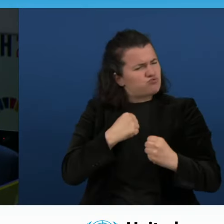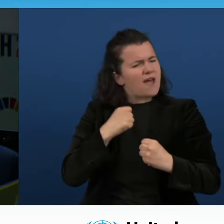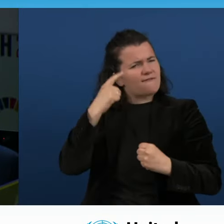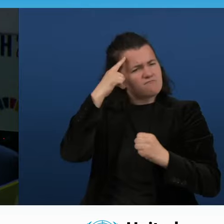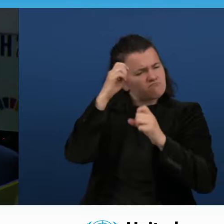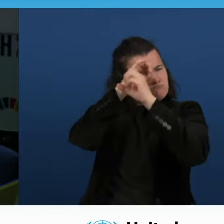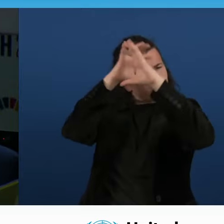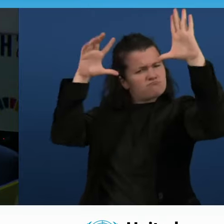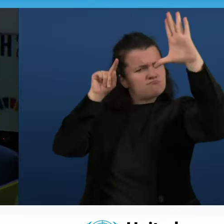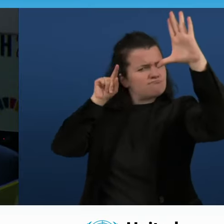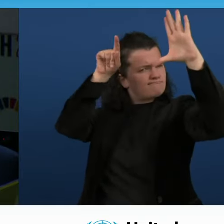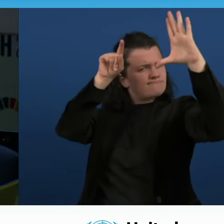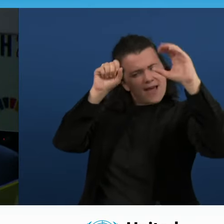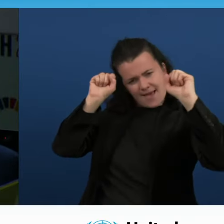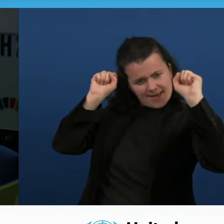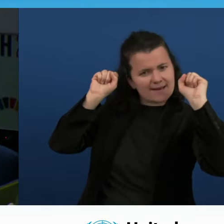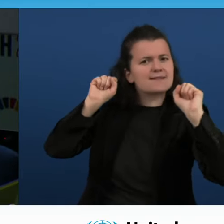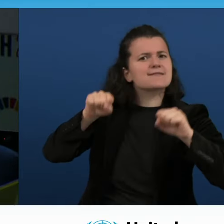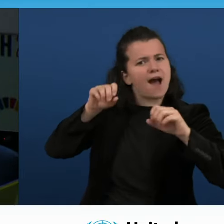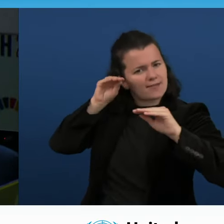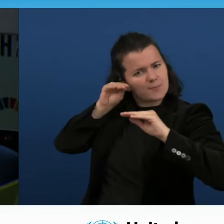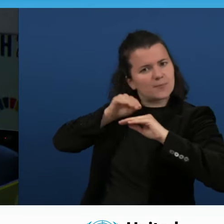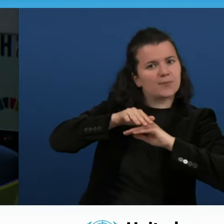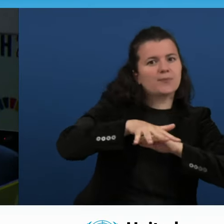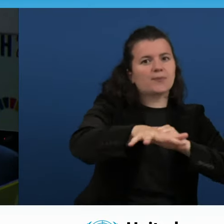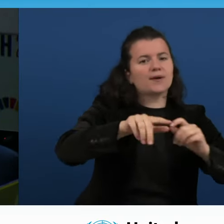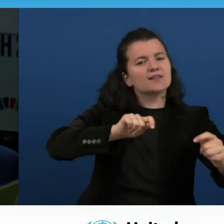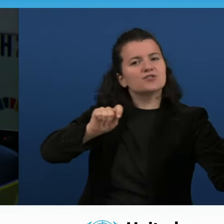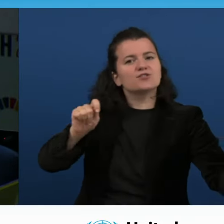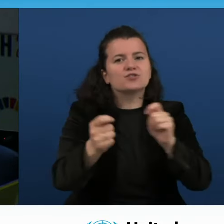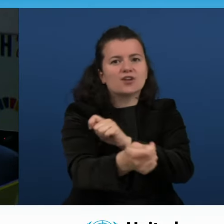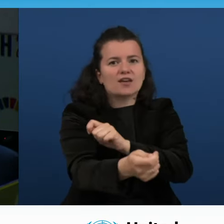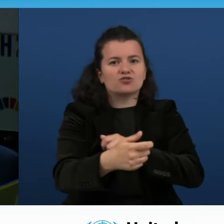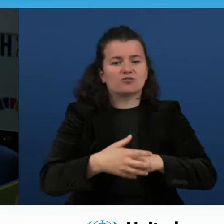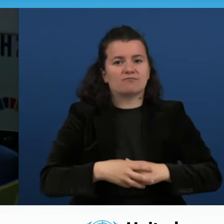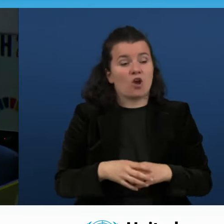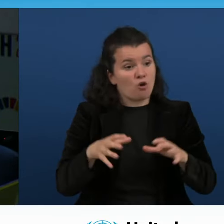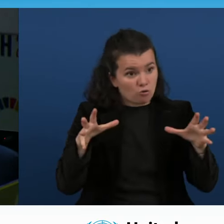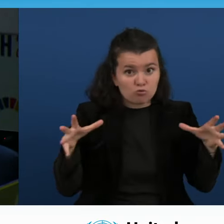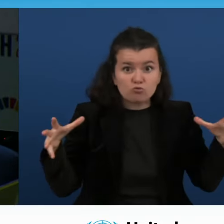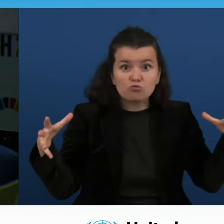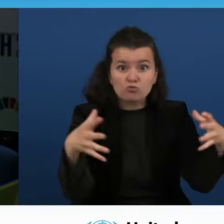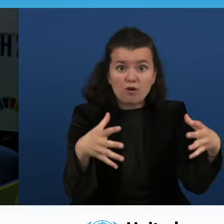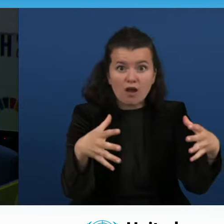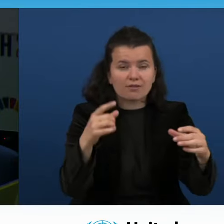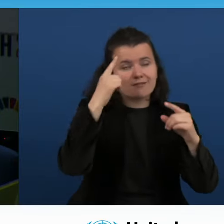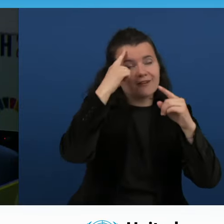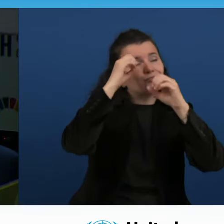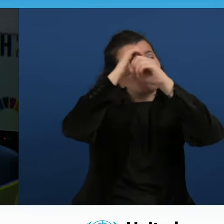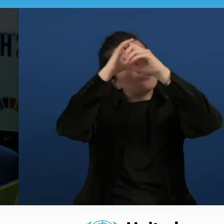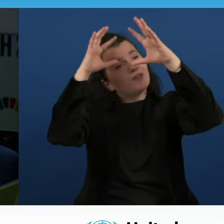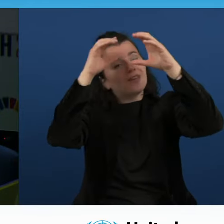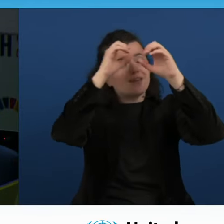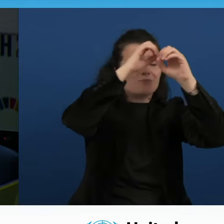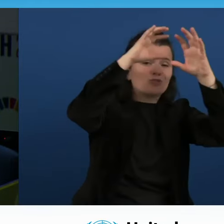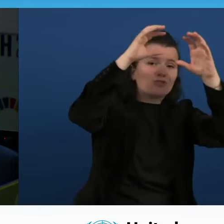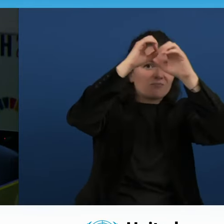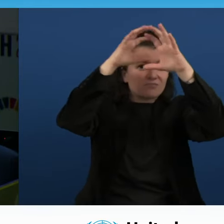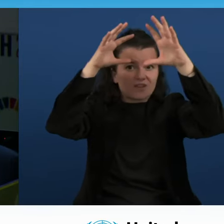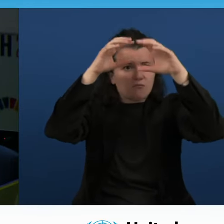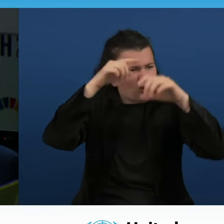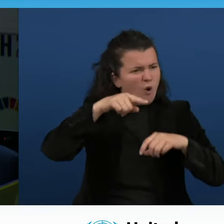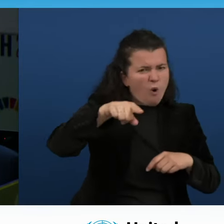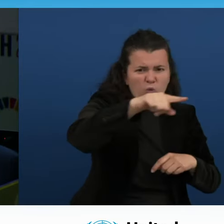we act fiercely. Together, we're not just dreamers, we are doers committed to taking action. We're not just